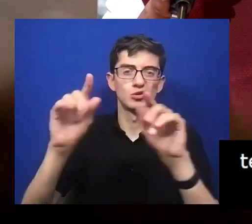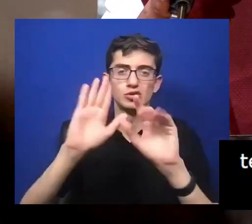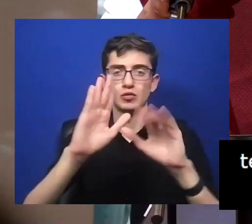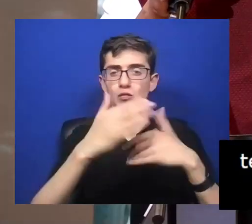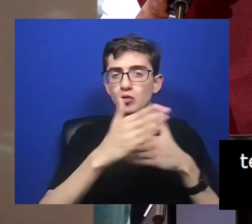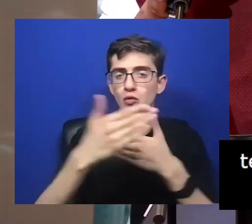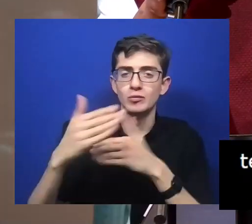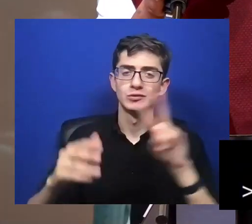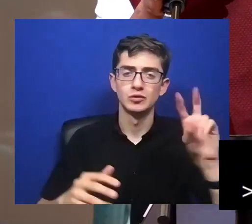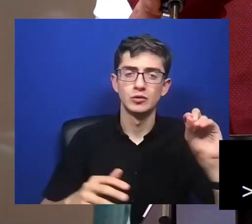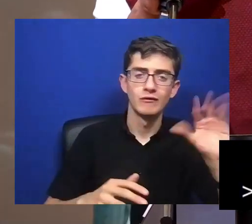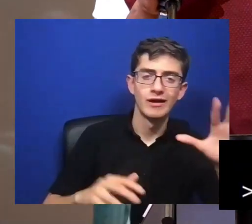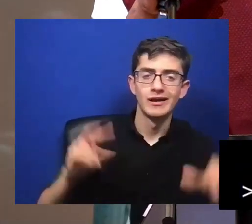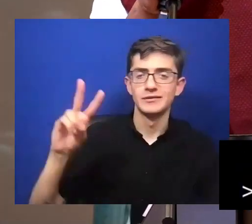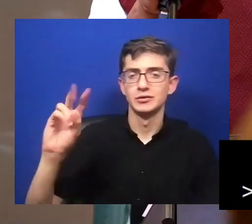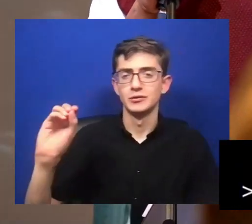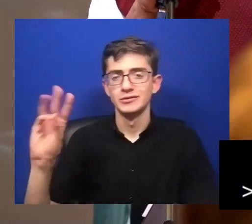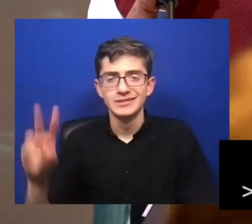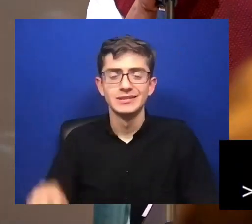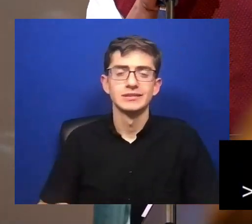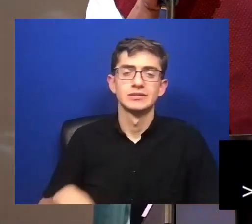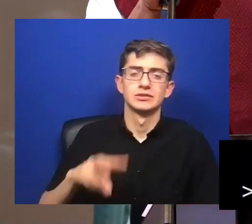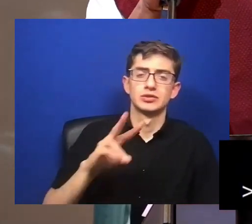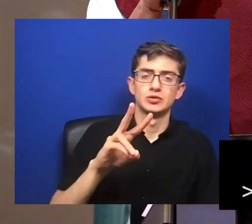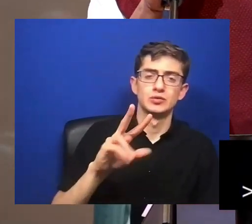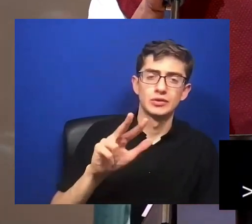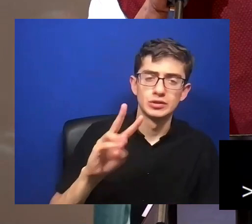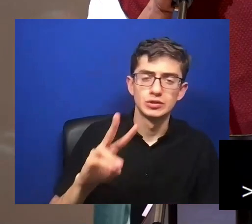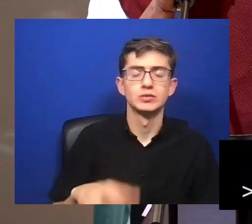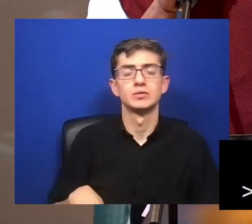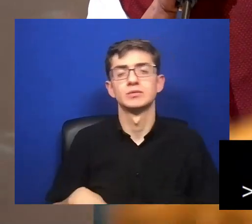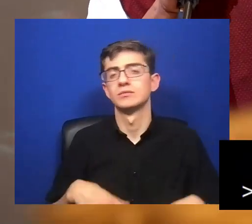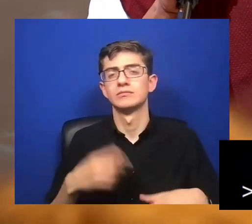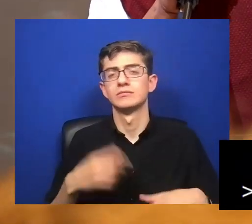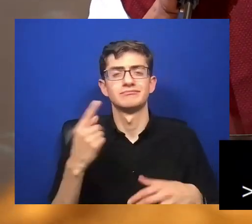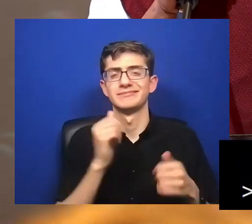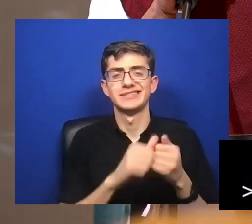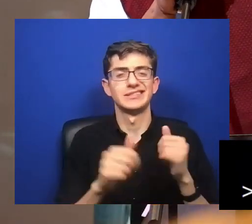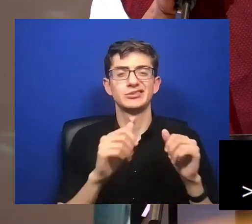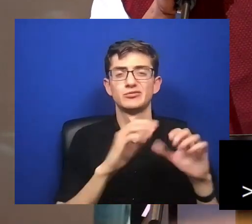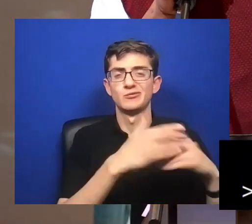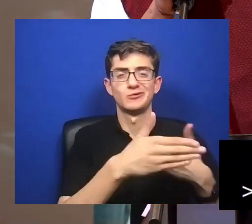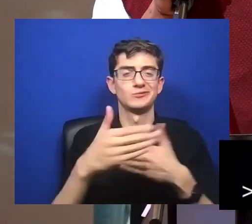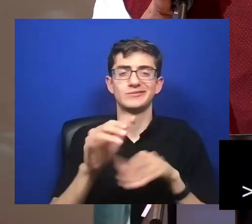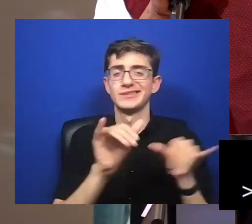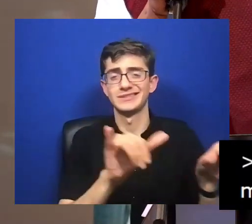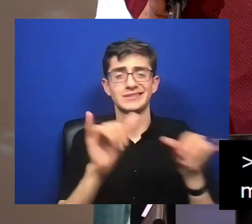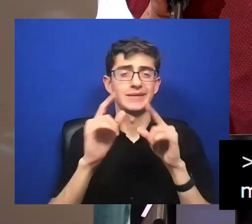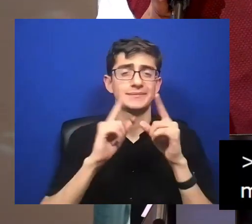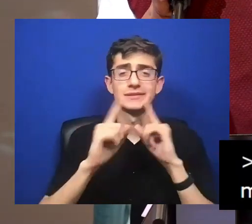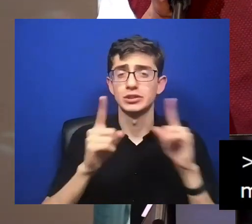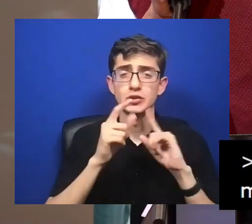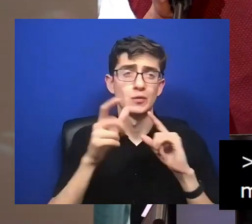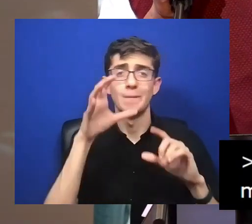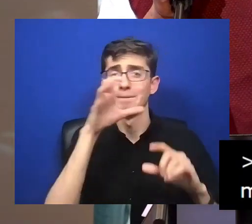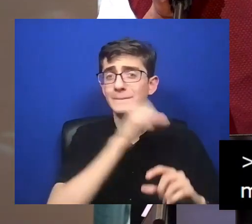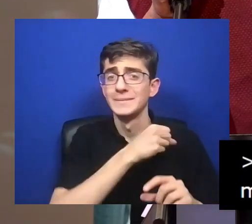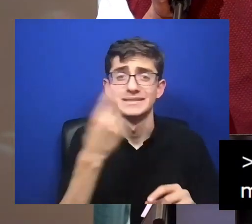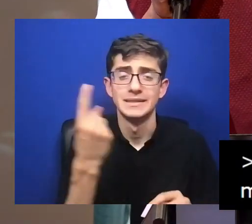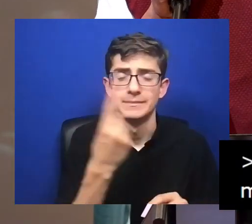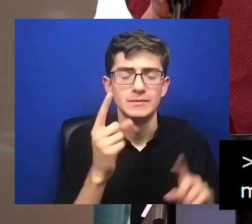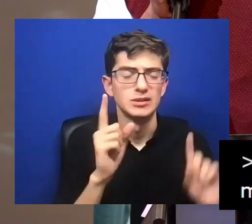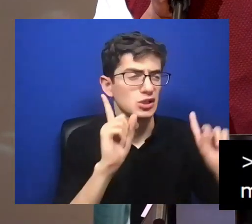room 206, room 232. It's the same conversation in all three, so you don't have to worry which one you're going to. Just get in